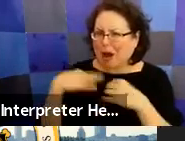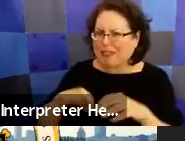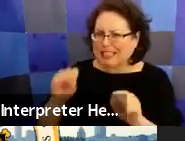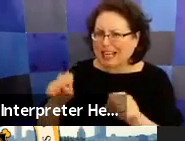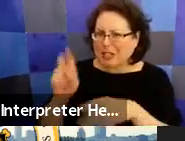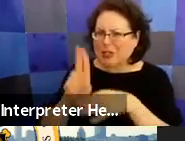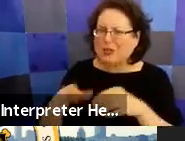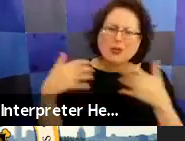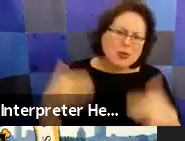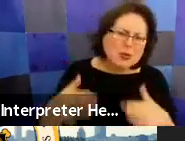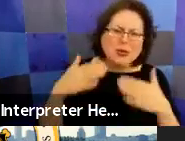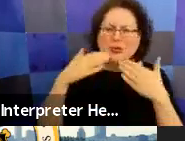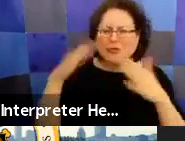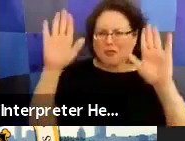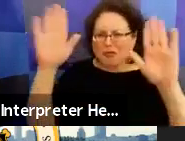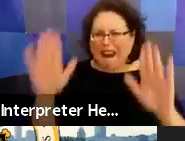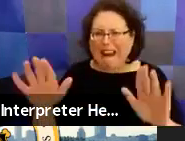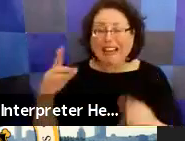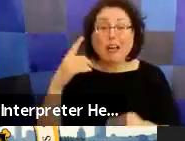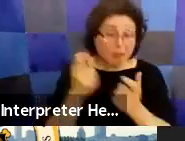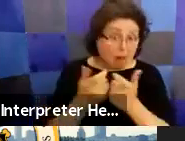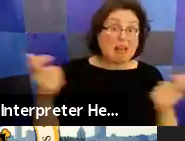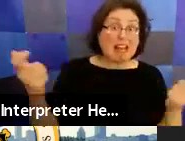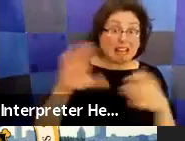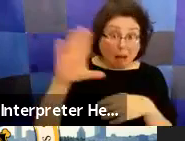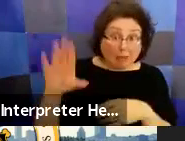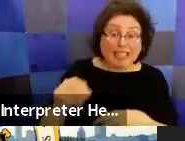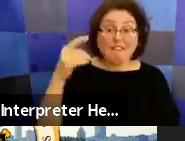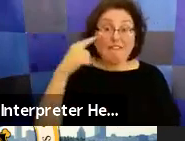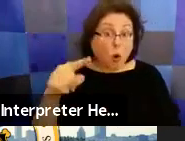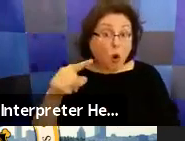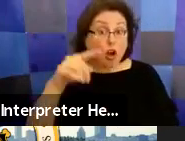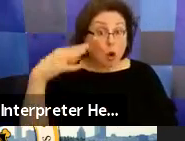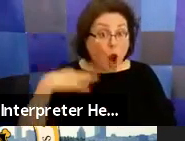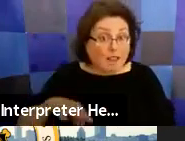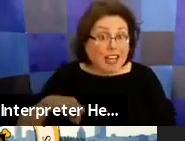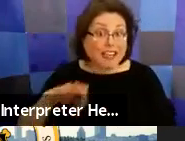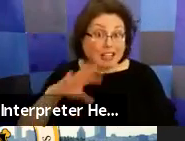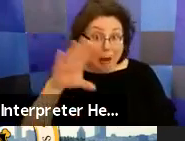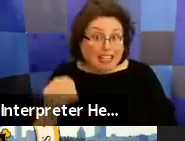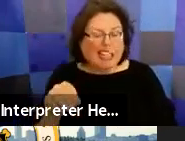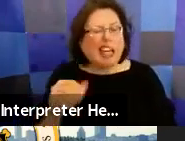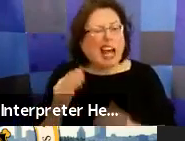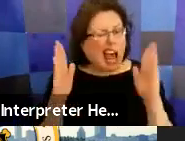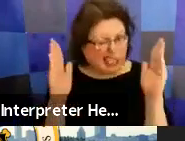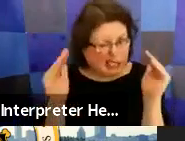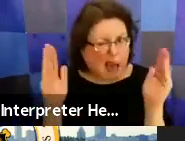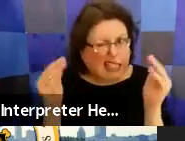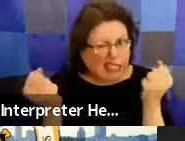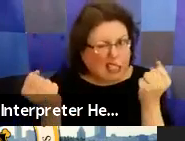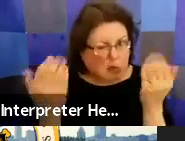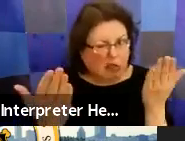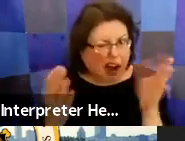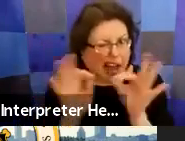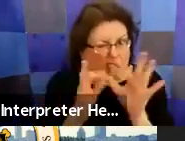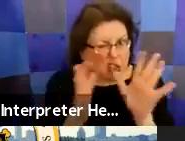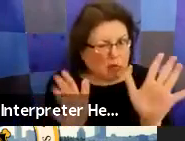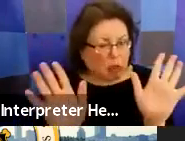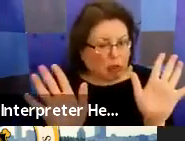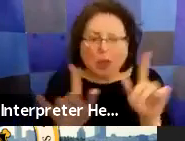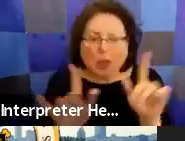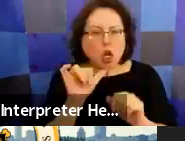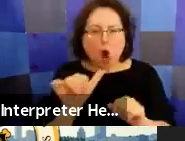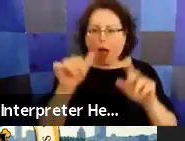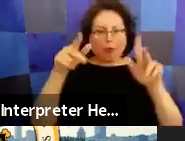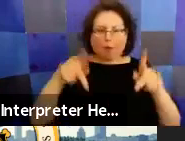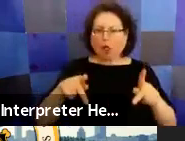larger company or, you know, a for-profit organization, you're expected to provide the interpreter, not the person who